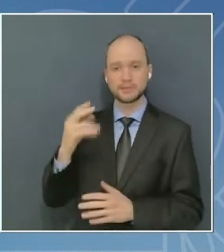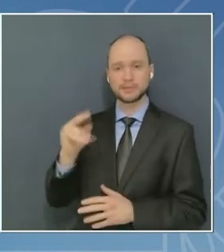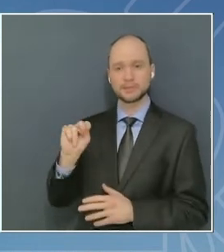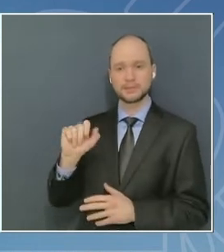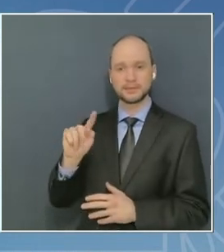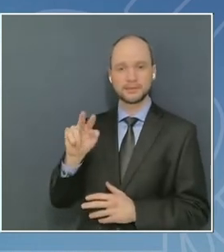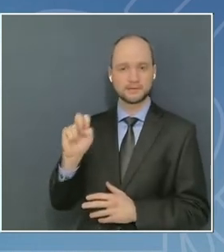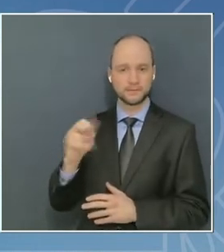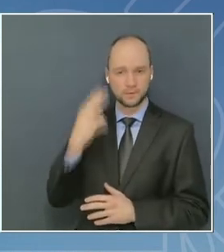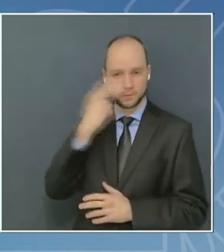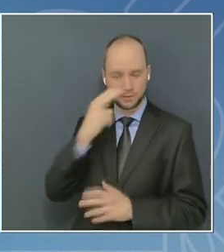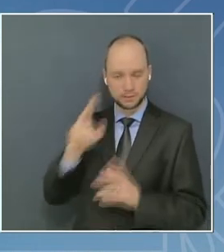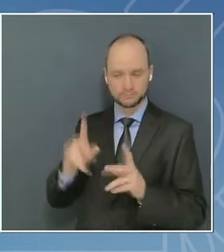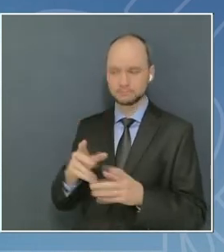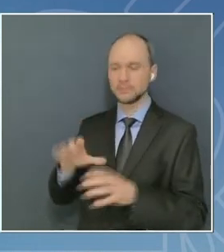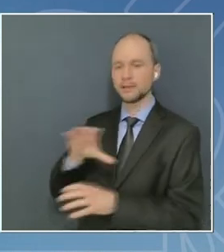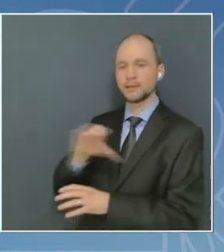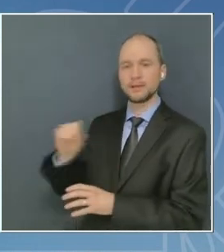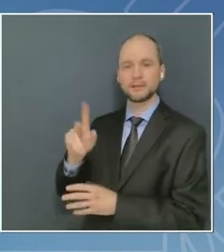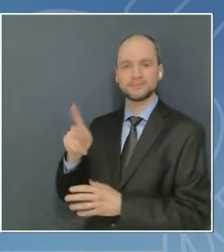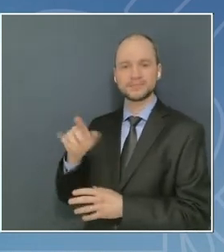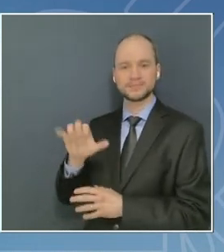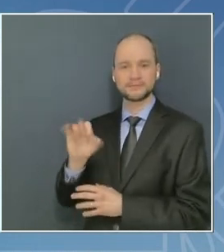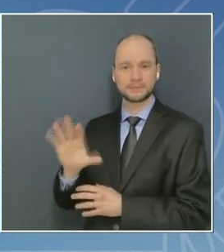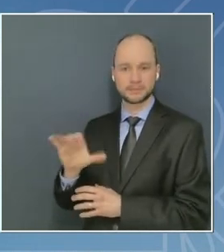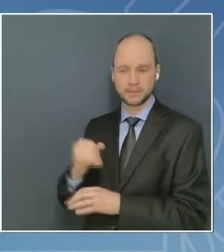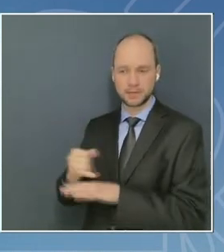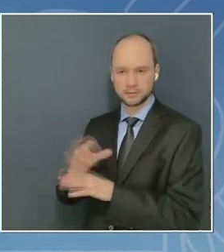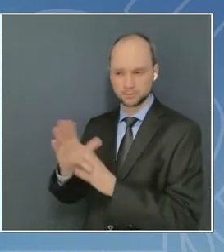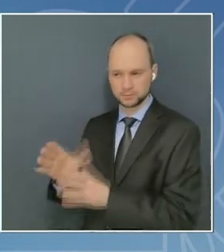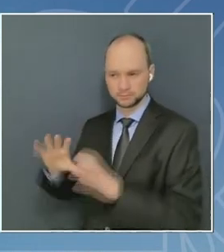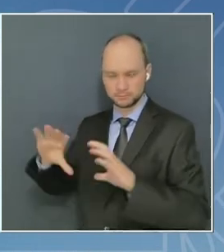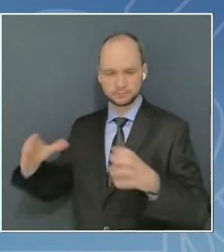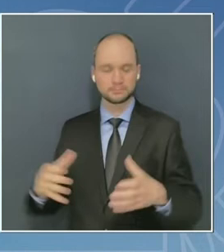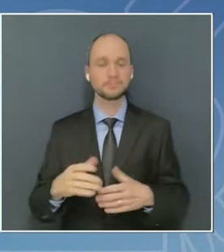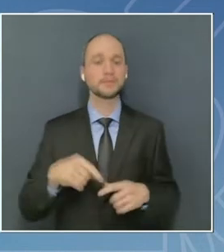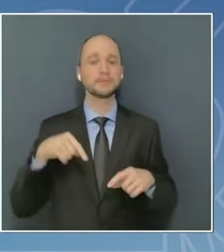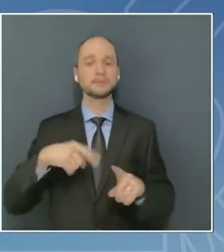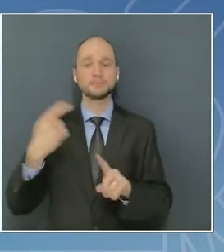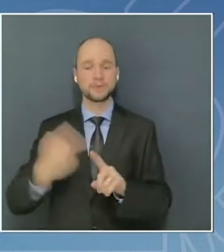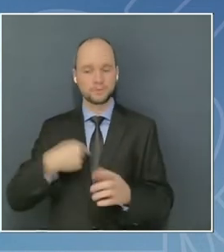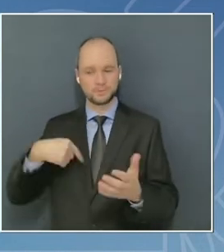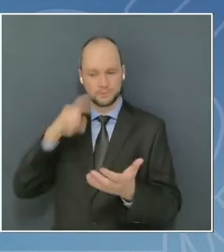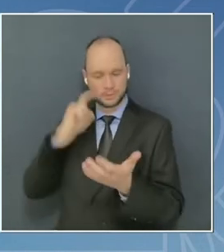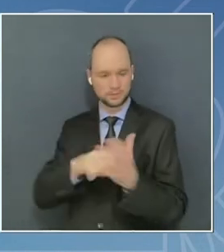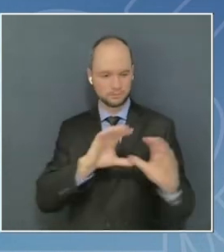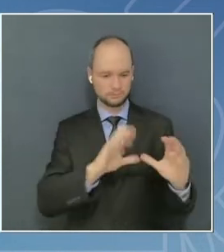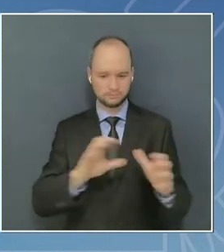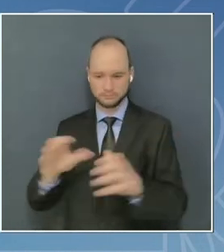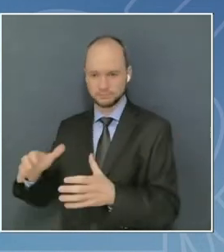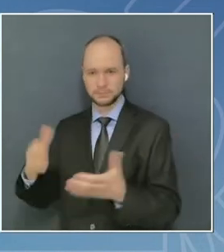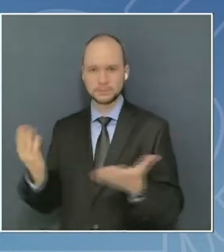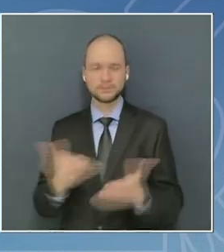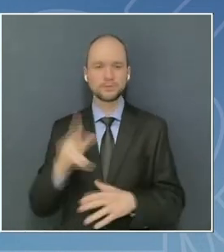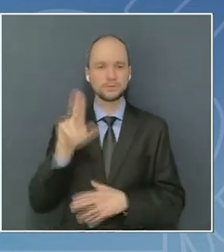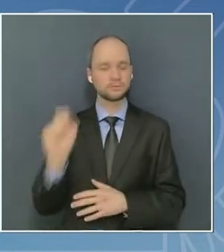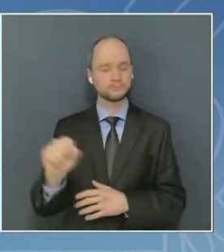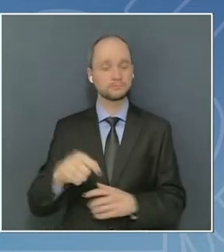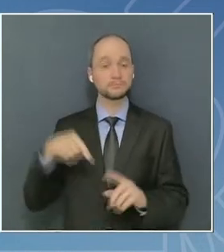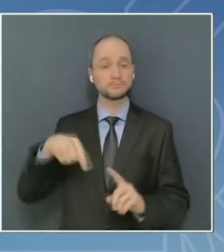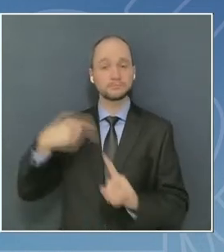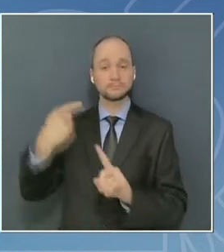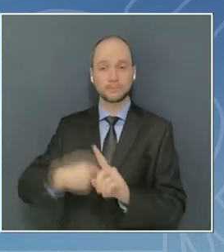State. May is Asian American, Native Hawaiian, and Pacific Islander Heritage Month in the United States. This month,